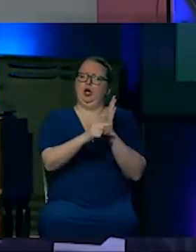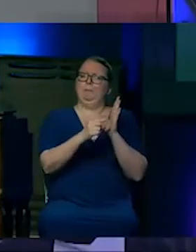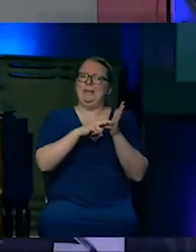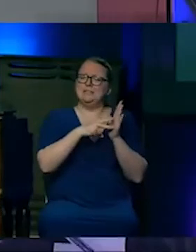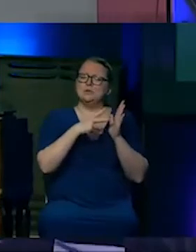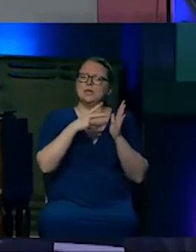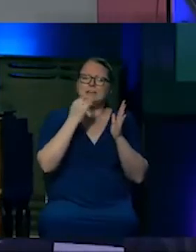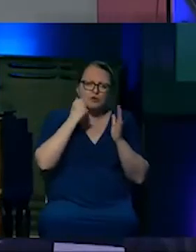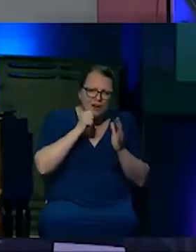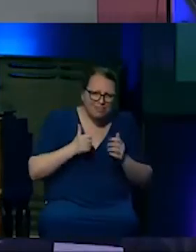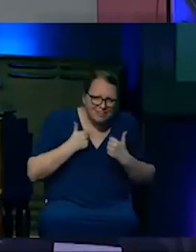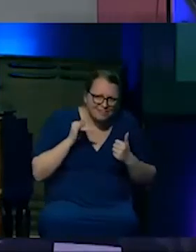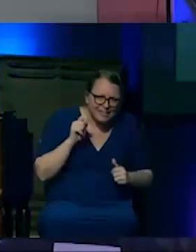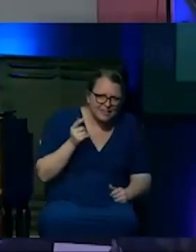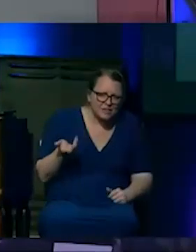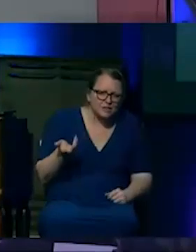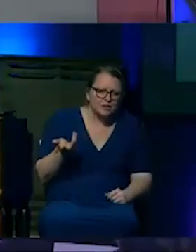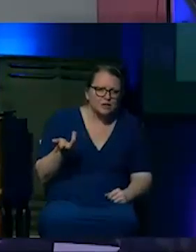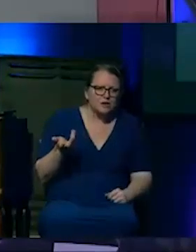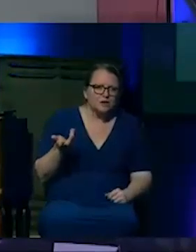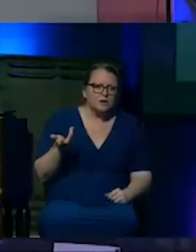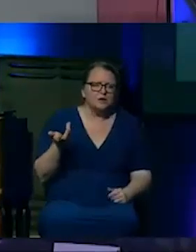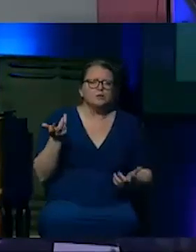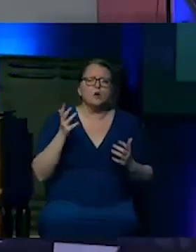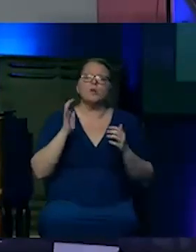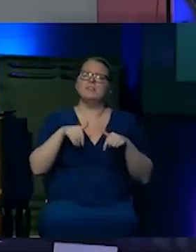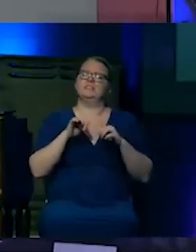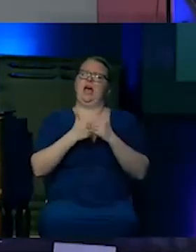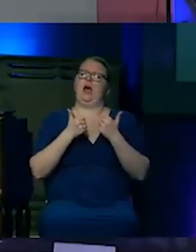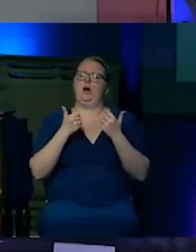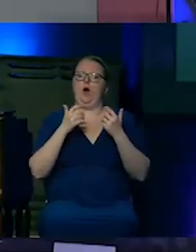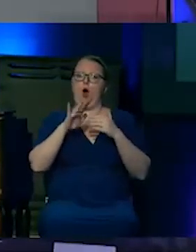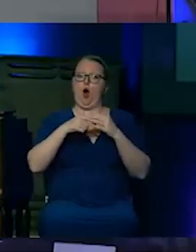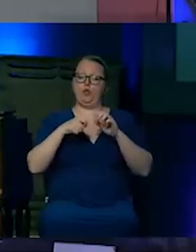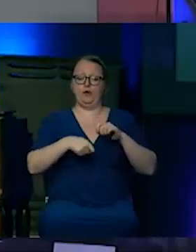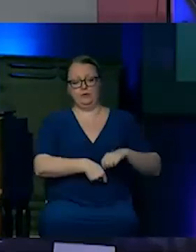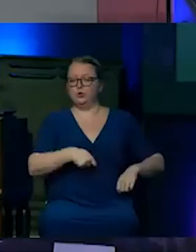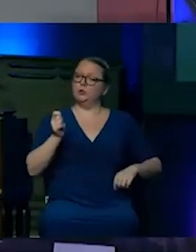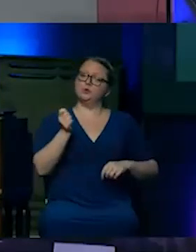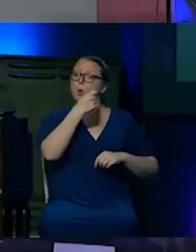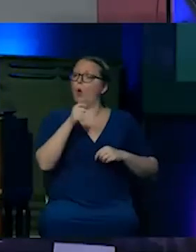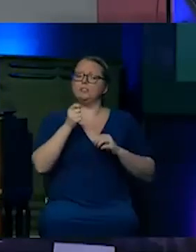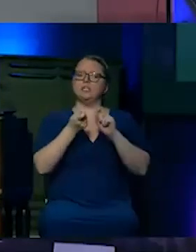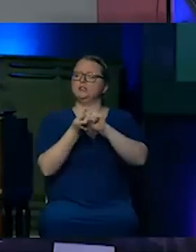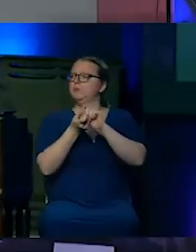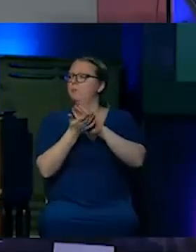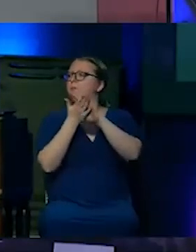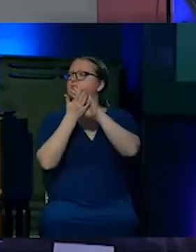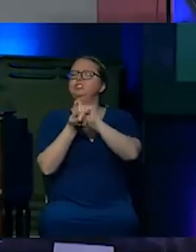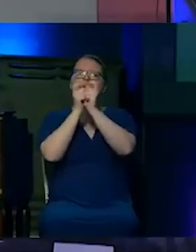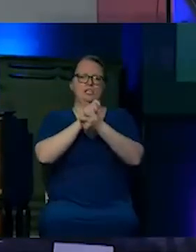it, right? So this is how we take the swords and we turn them into plowshares, is we reflect